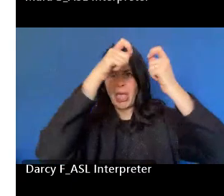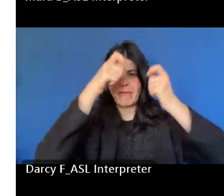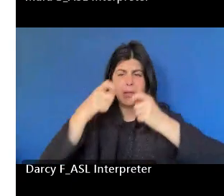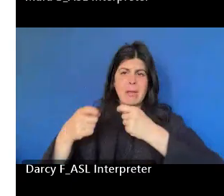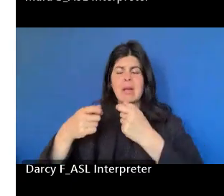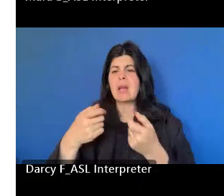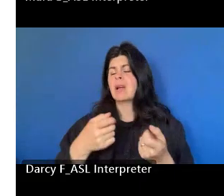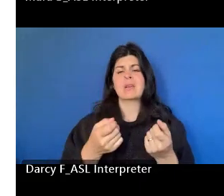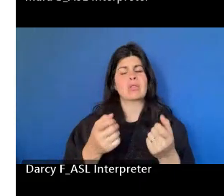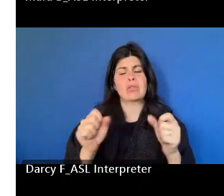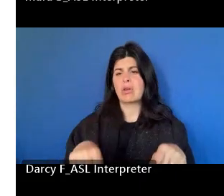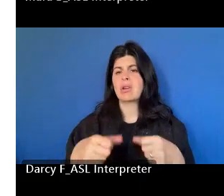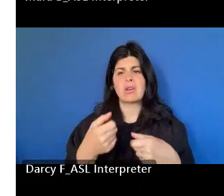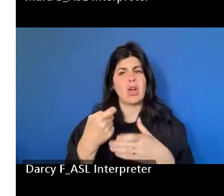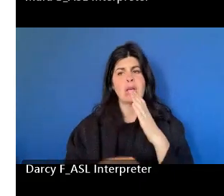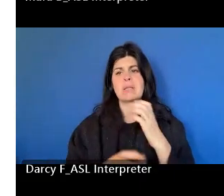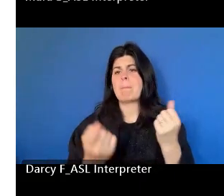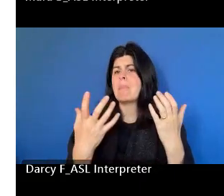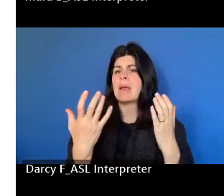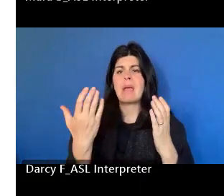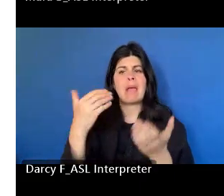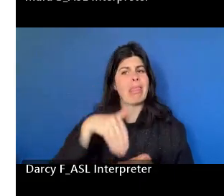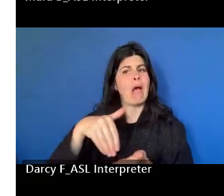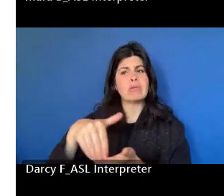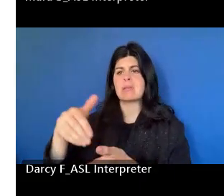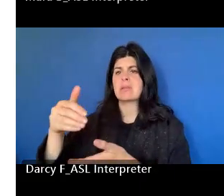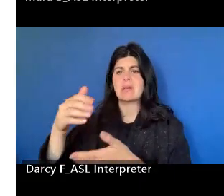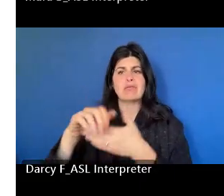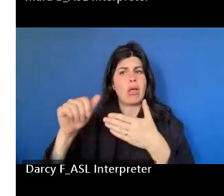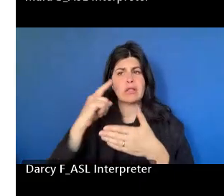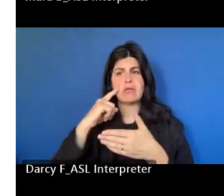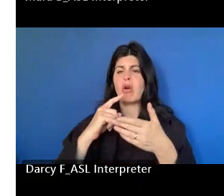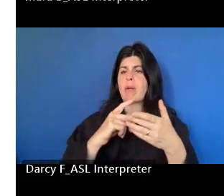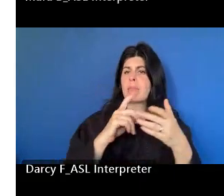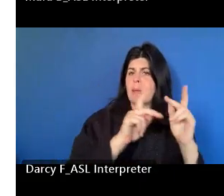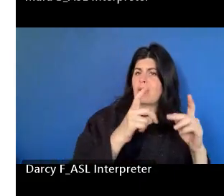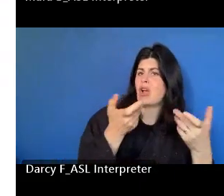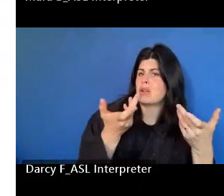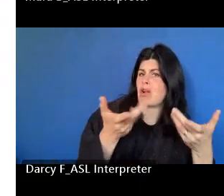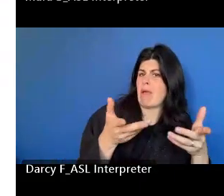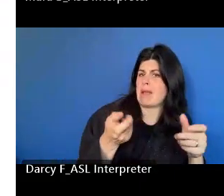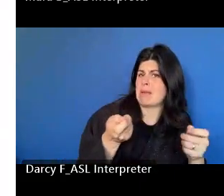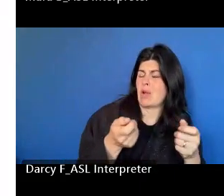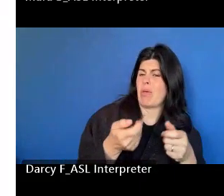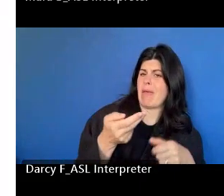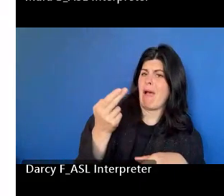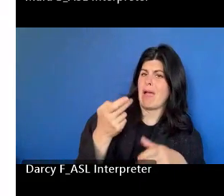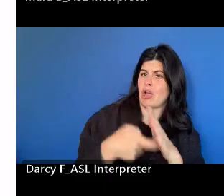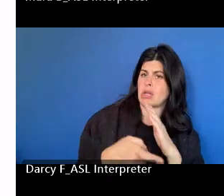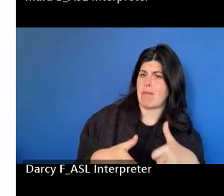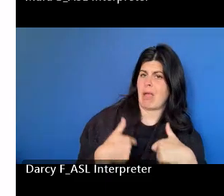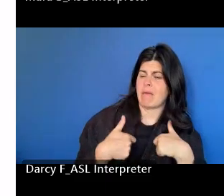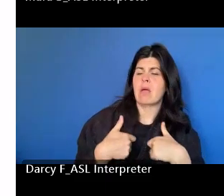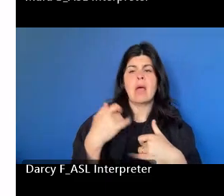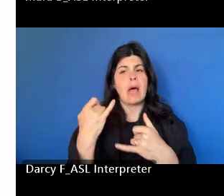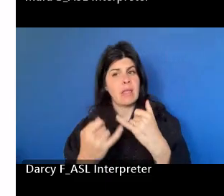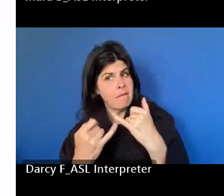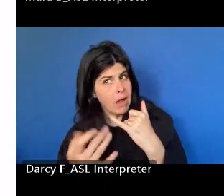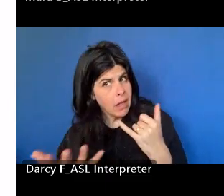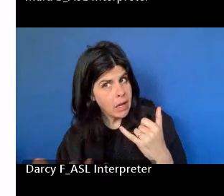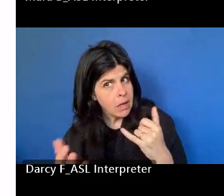for families already dealing with a very high cost of living. And finally, forcing people to throw